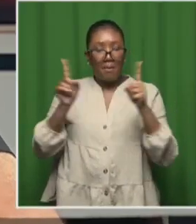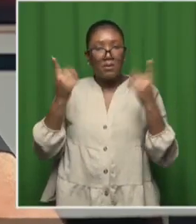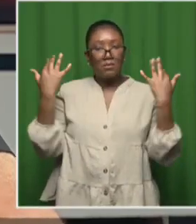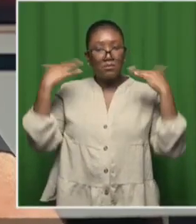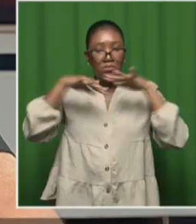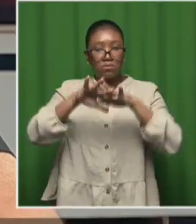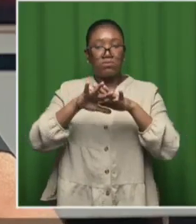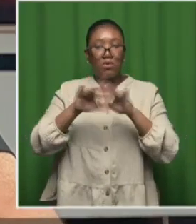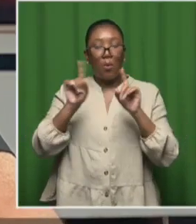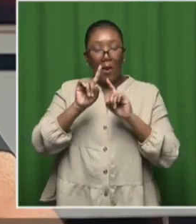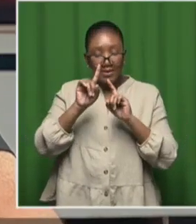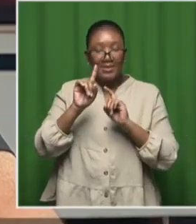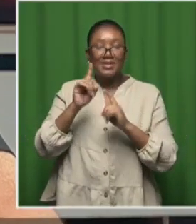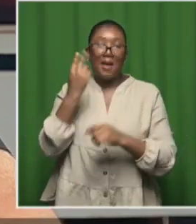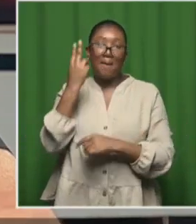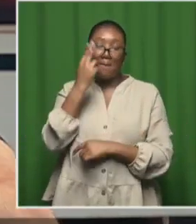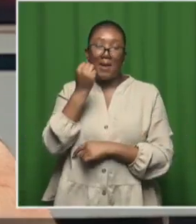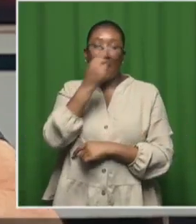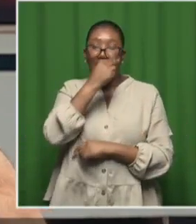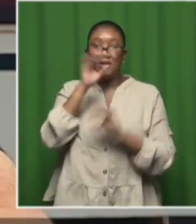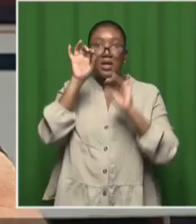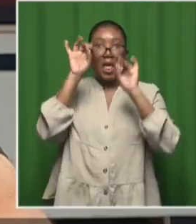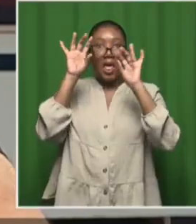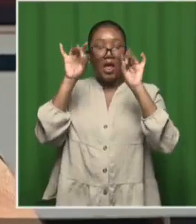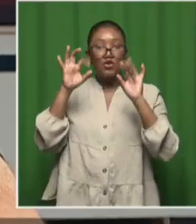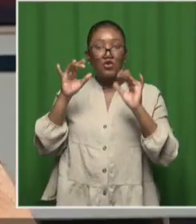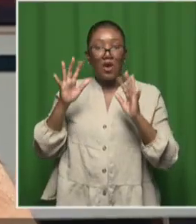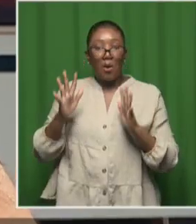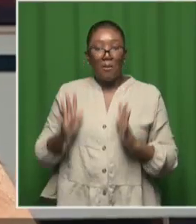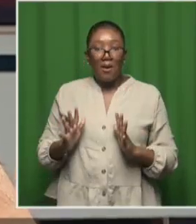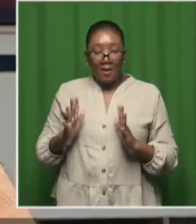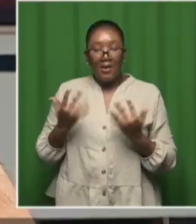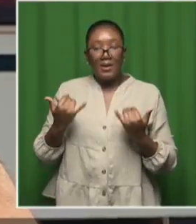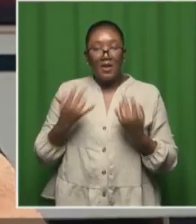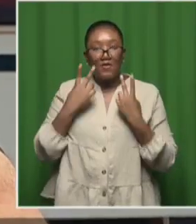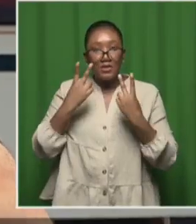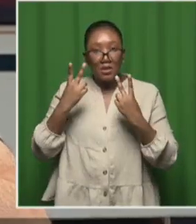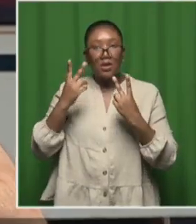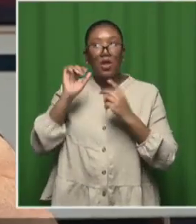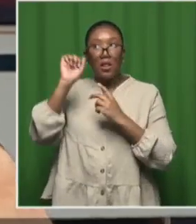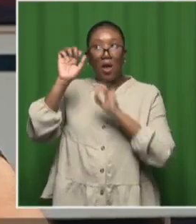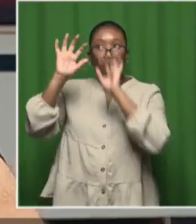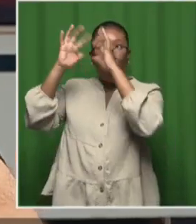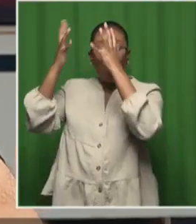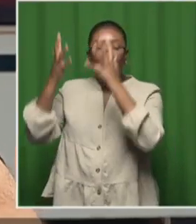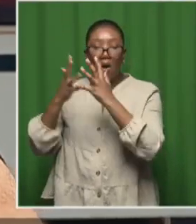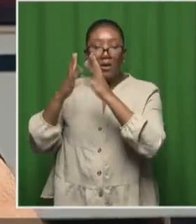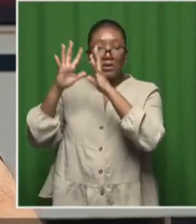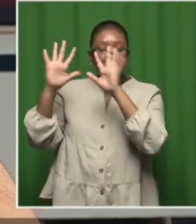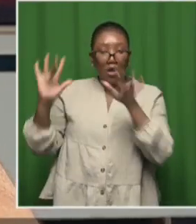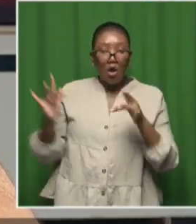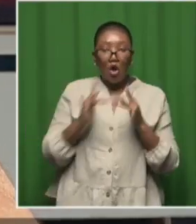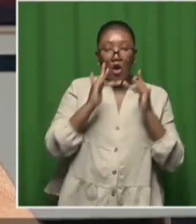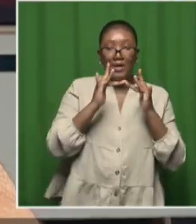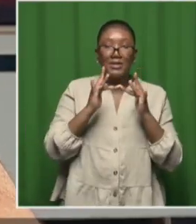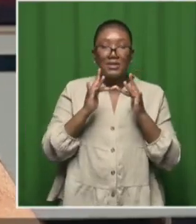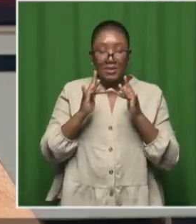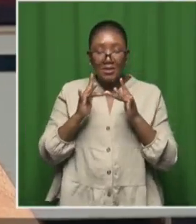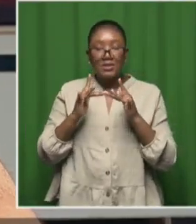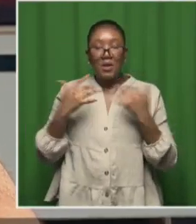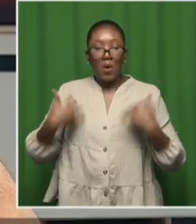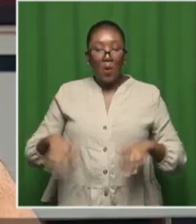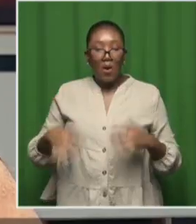Blind Astronomer was born. And of course, this initial superficial connection led to a